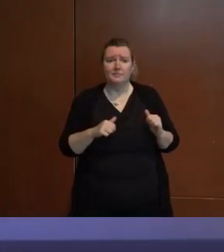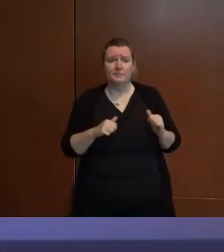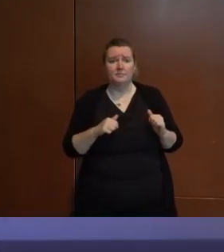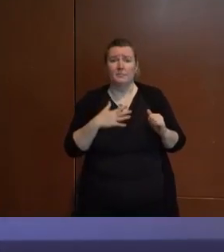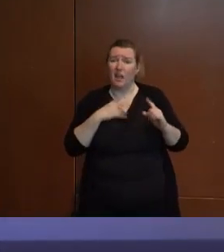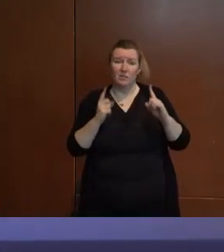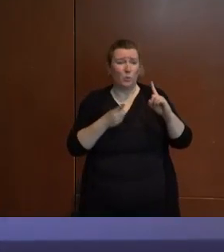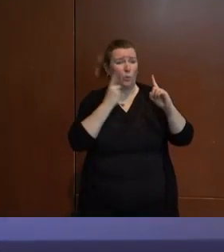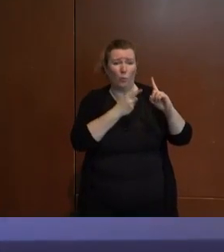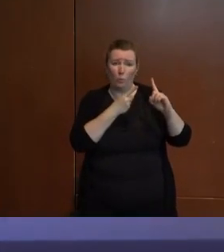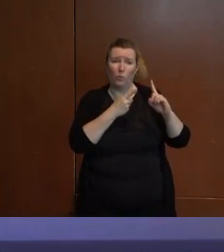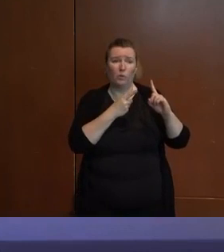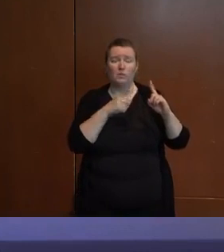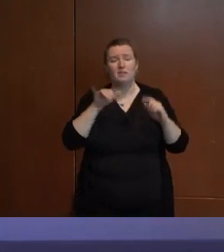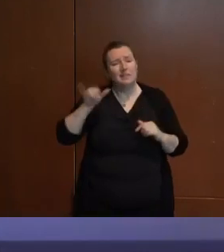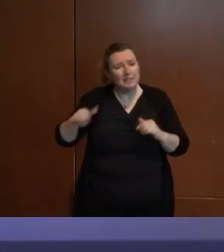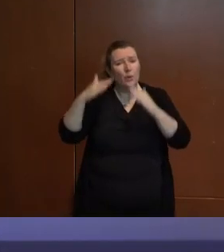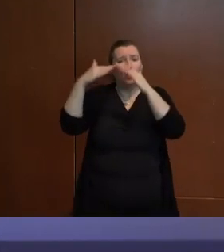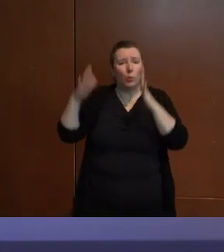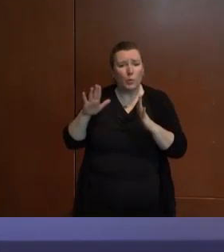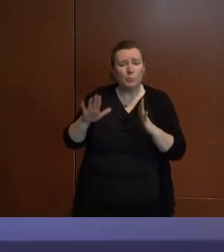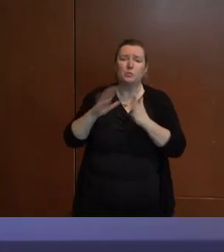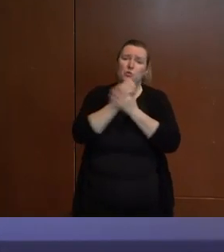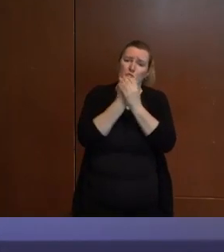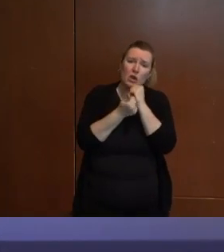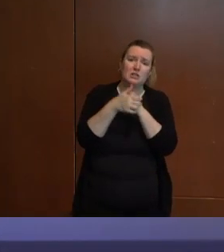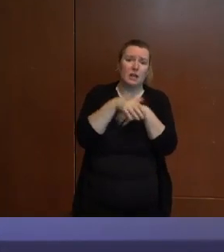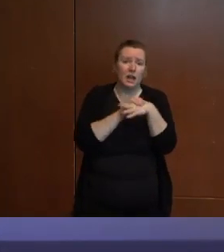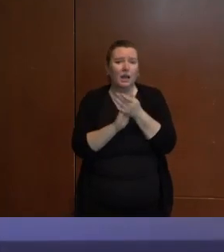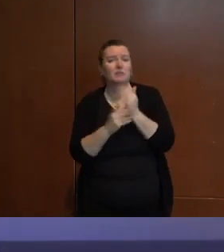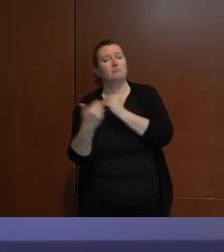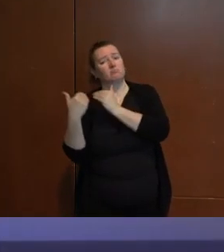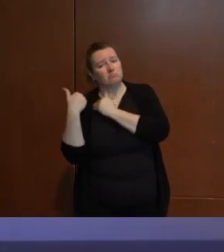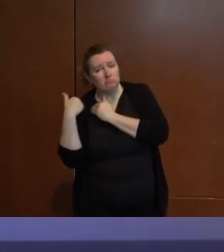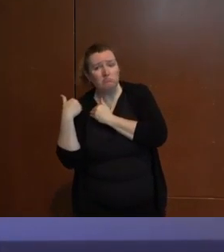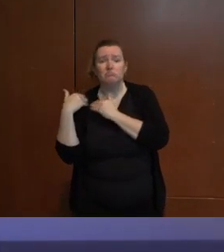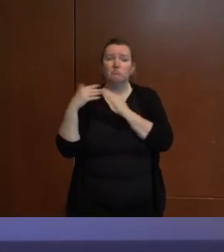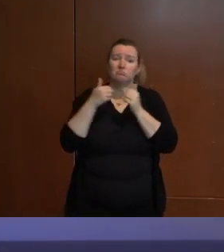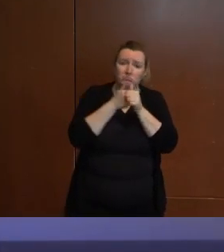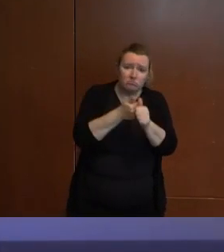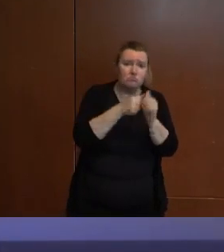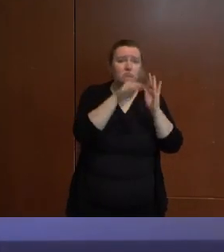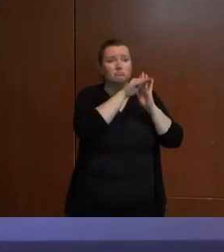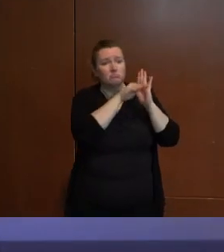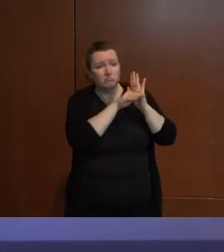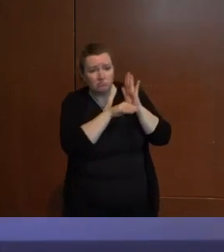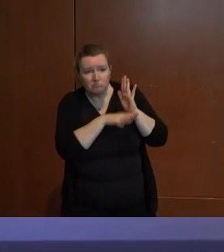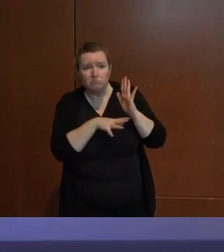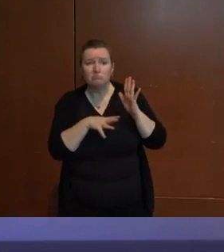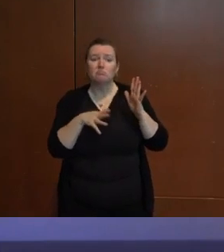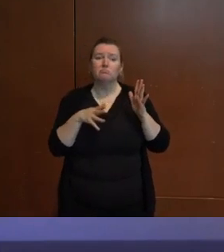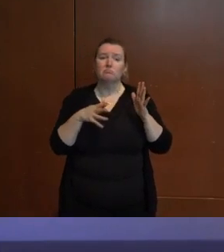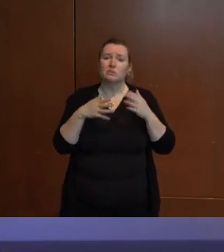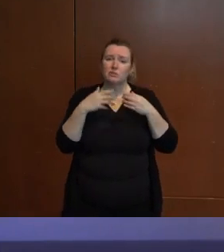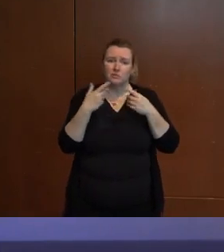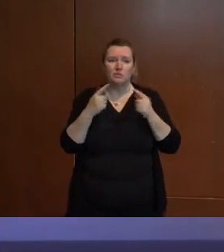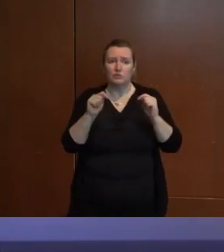curve, sit on it, and drive that sucker down to at least where the red line is, if not lower. Real quick, Elise, you